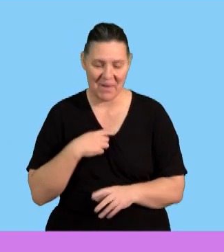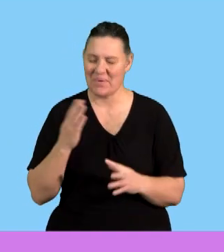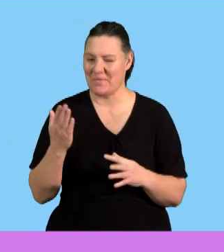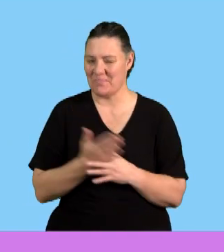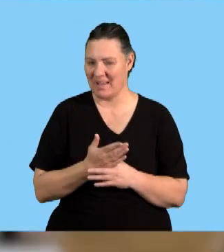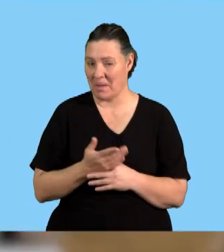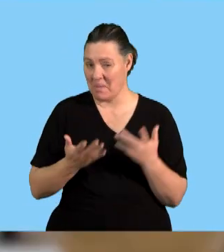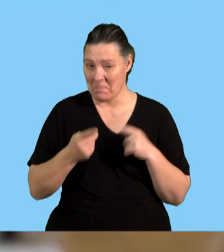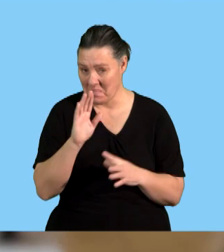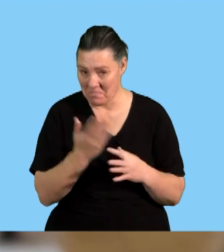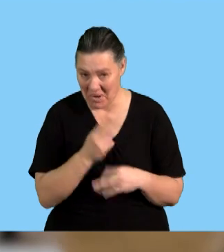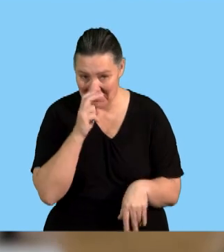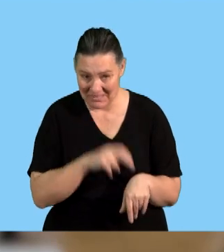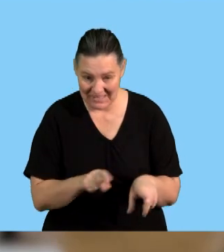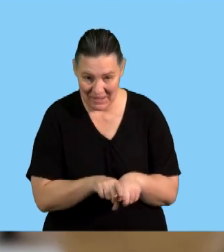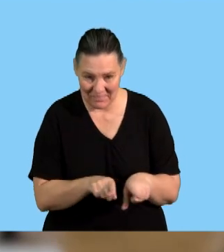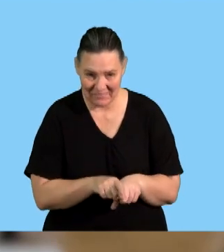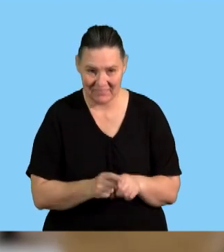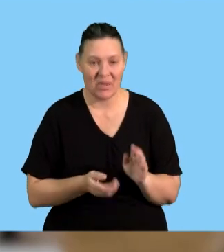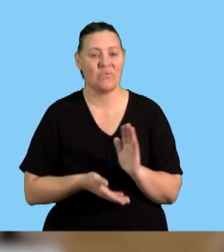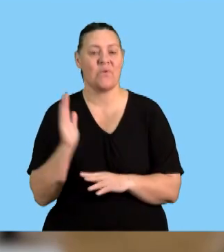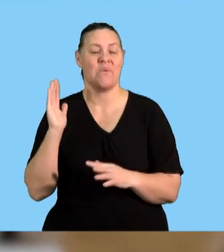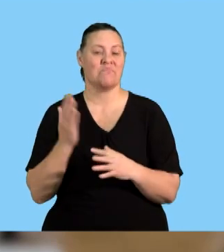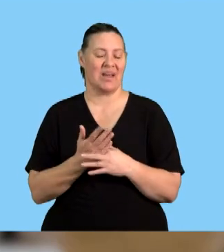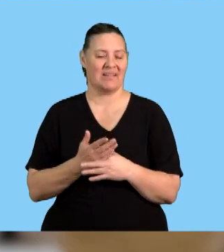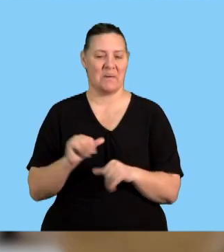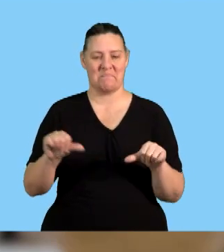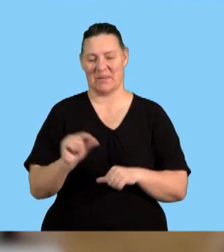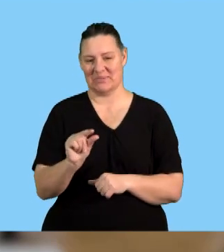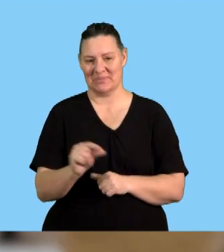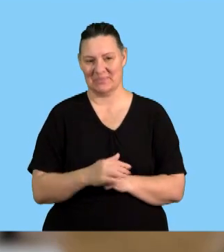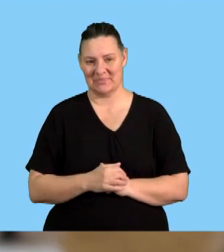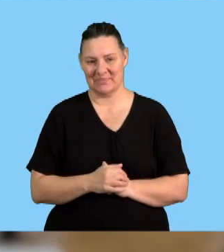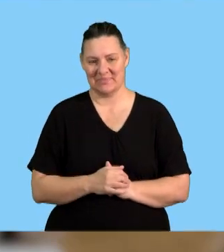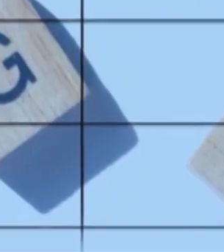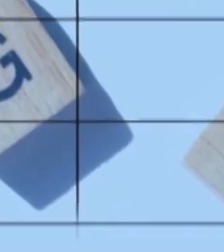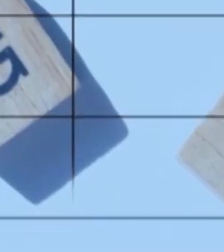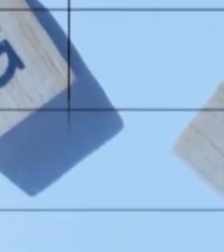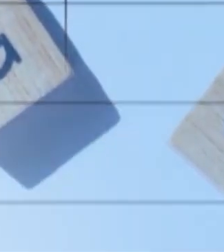I need a break. I don't know about you. Let's quickly go for a break. See you soon.